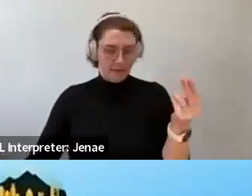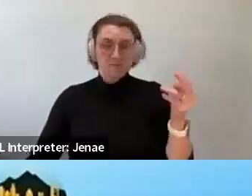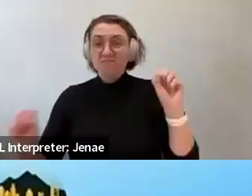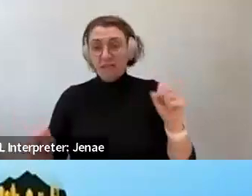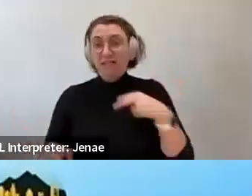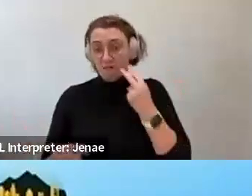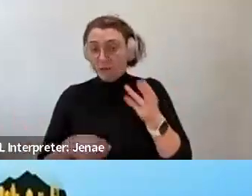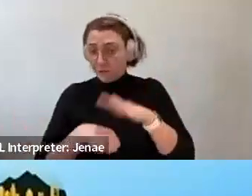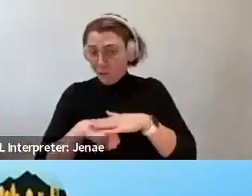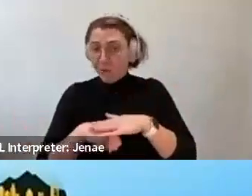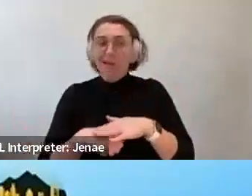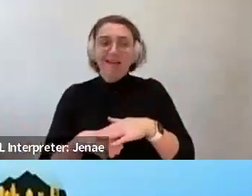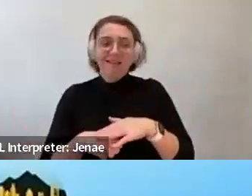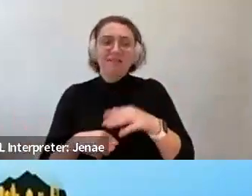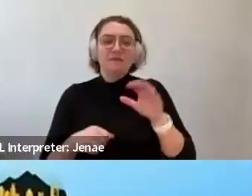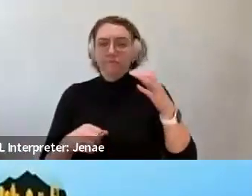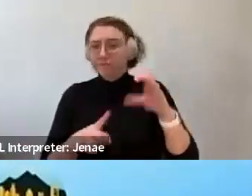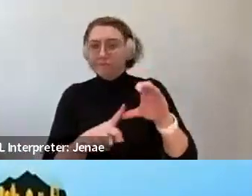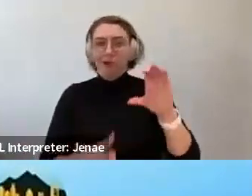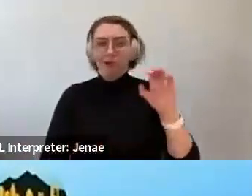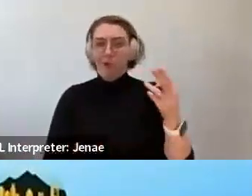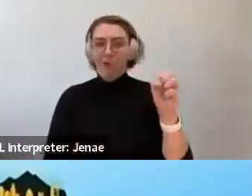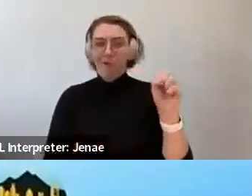you co-hosts.